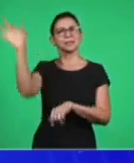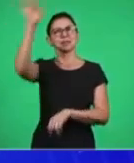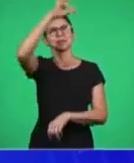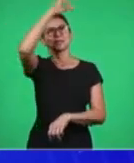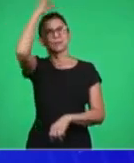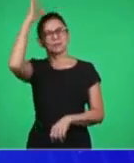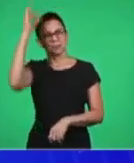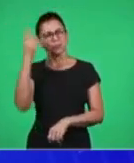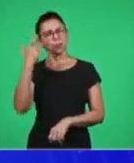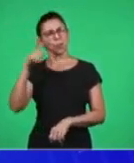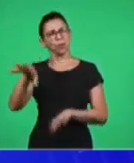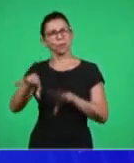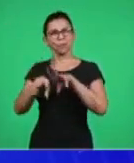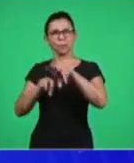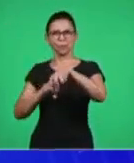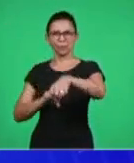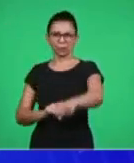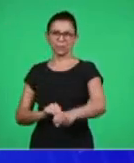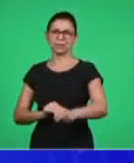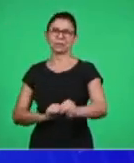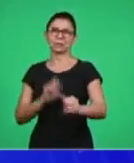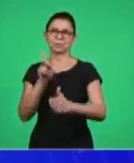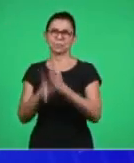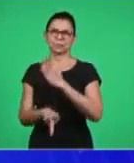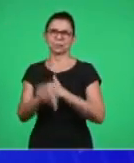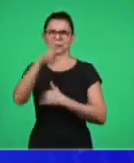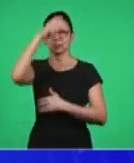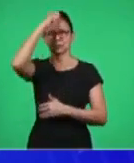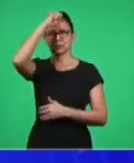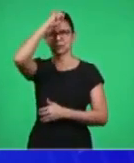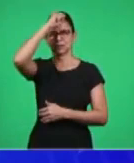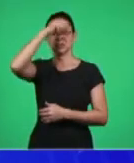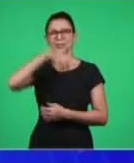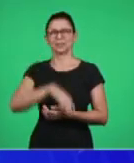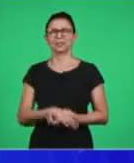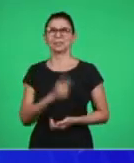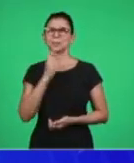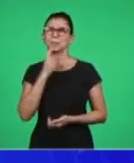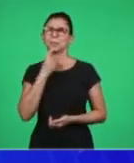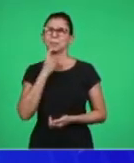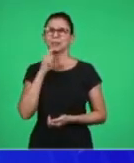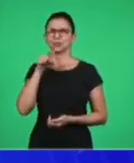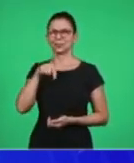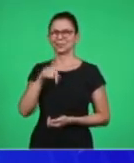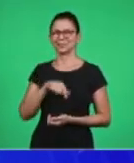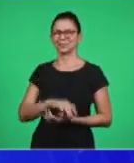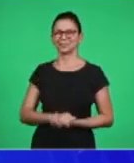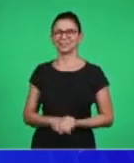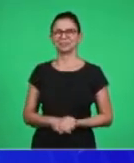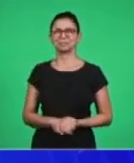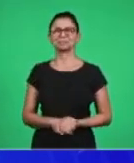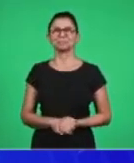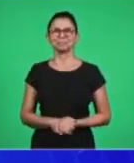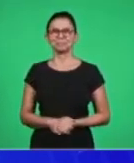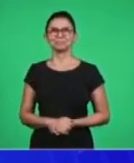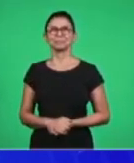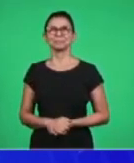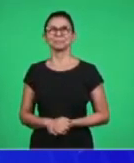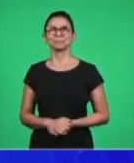also in Espírito Santo, another graduation of the project Learners, where we teach children how to play